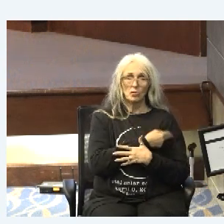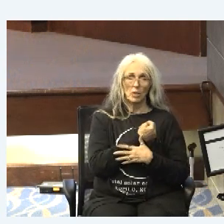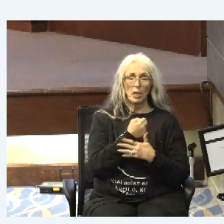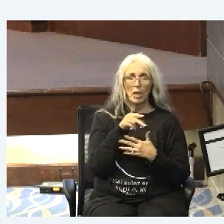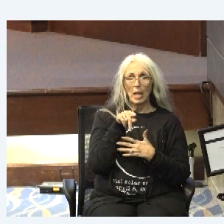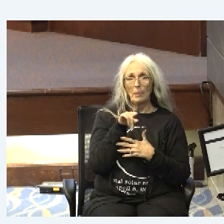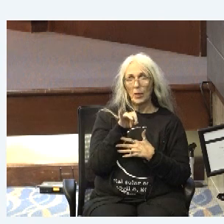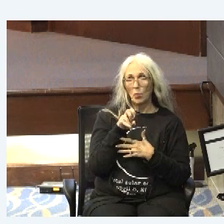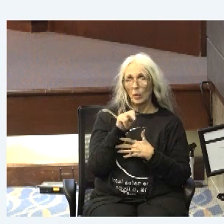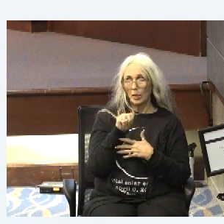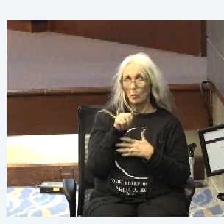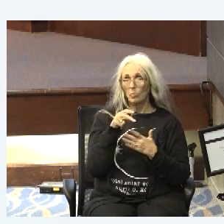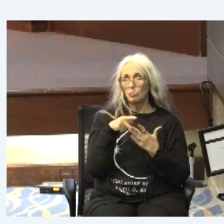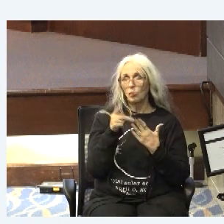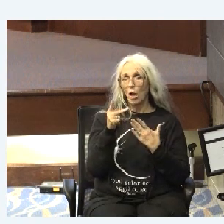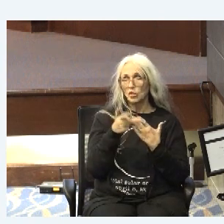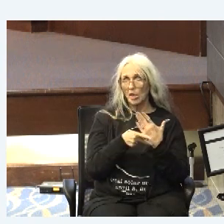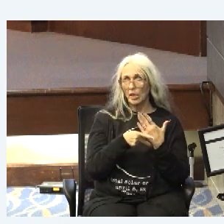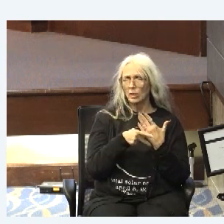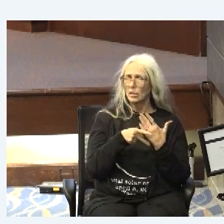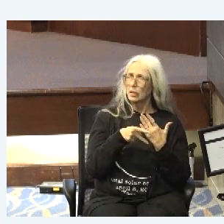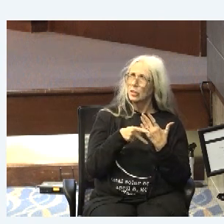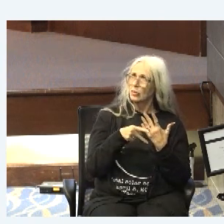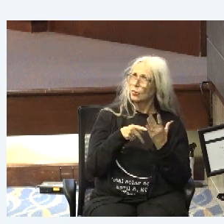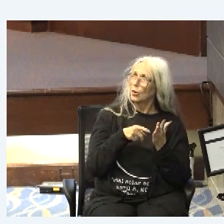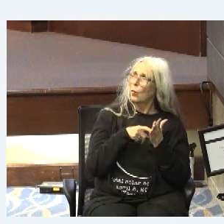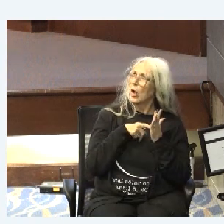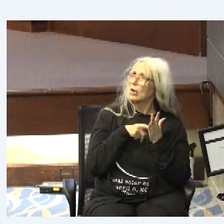Project, it's actually going to take us